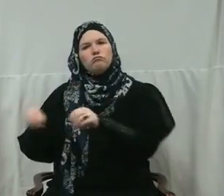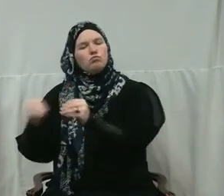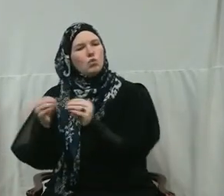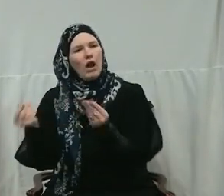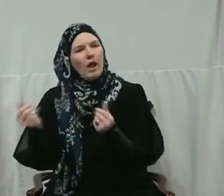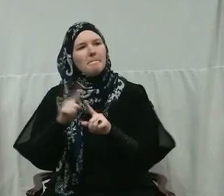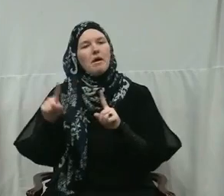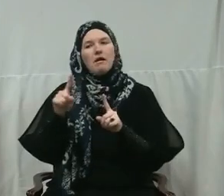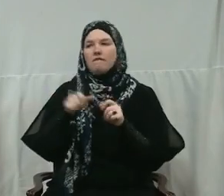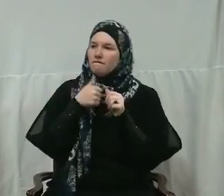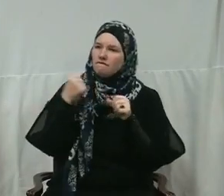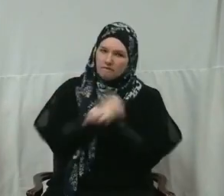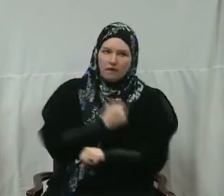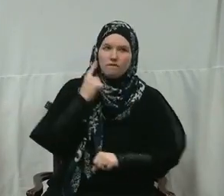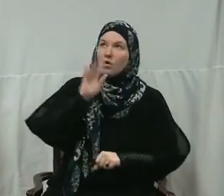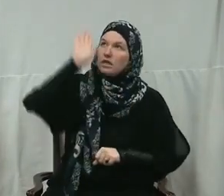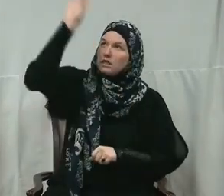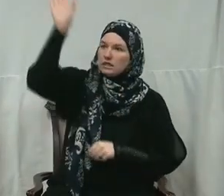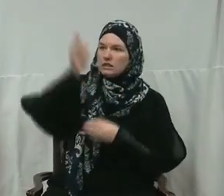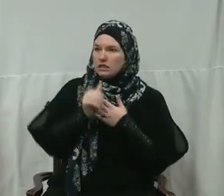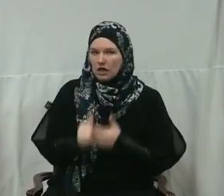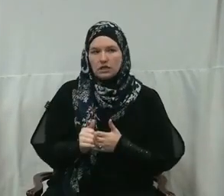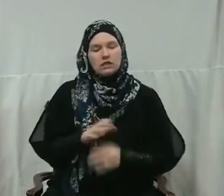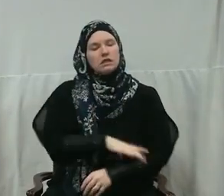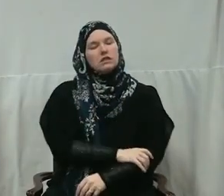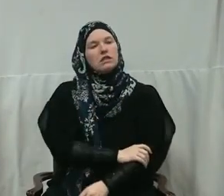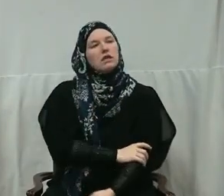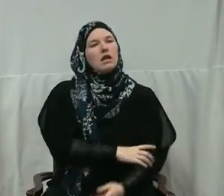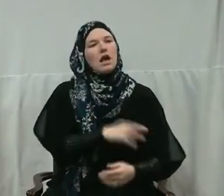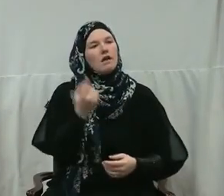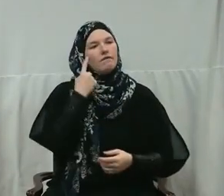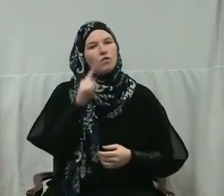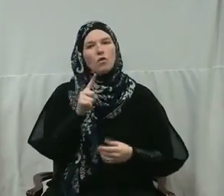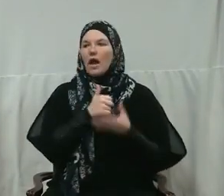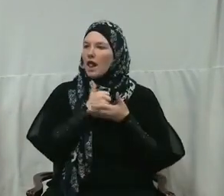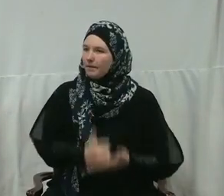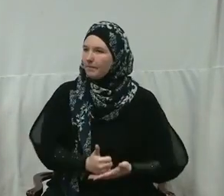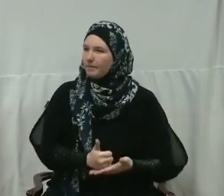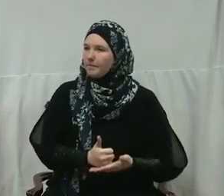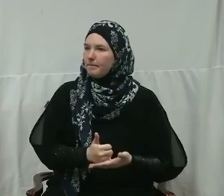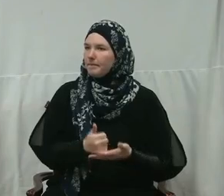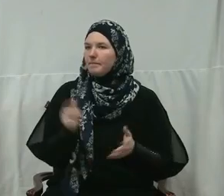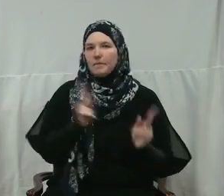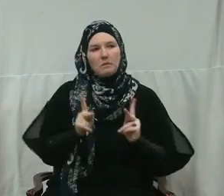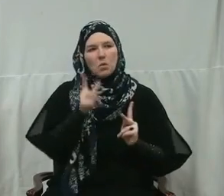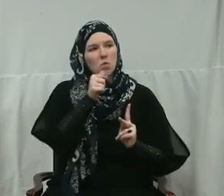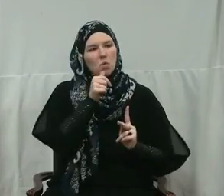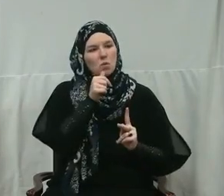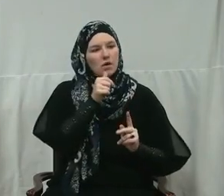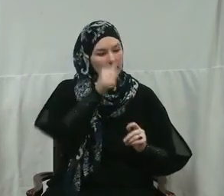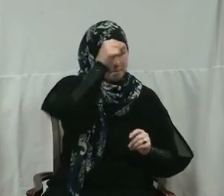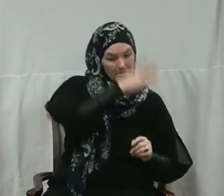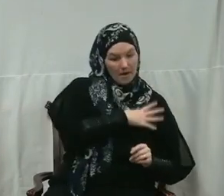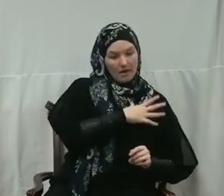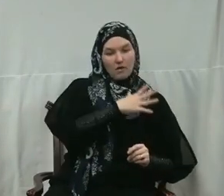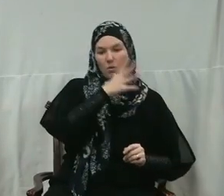according to His guidance and for the sake of helping the helpless men, women,